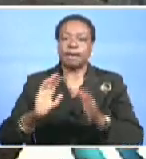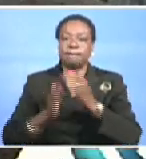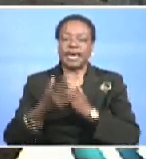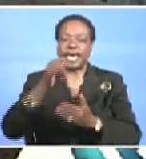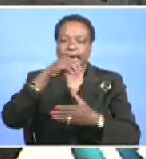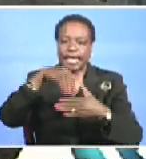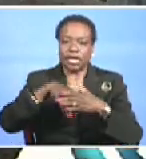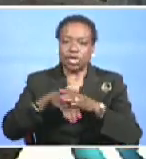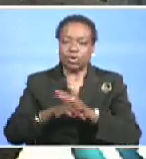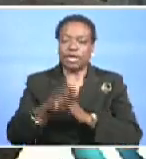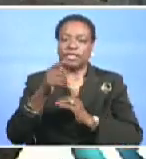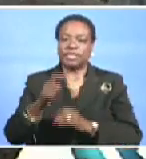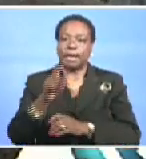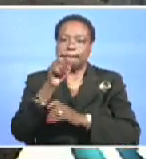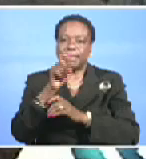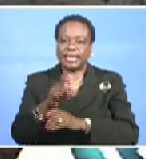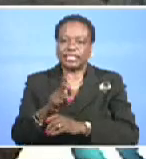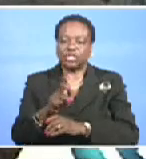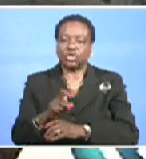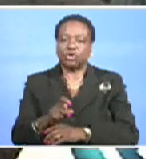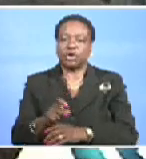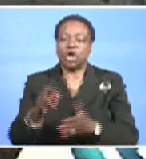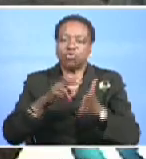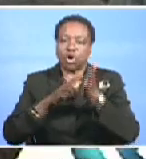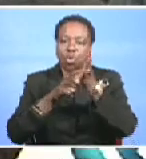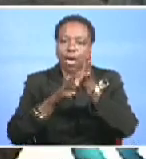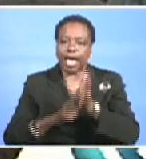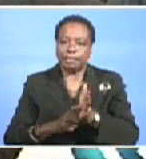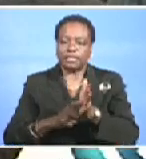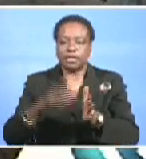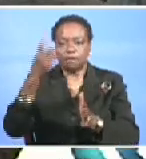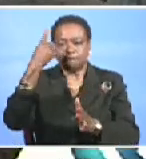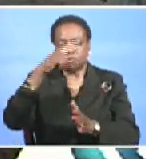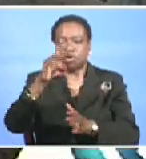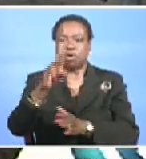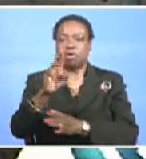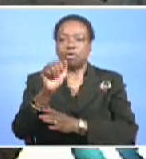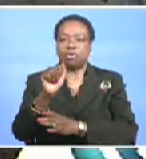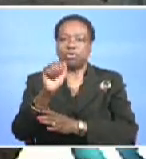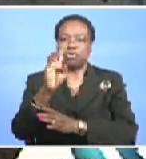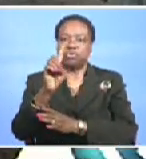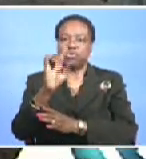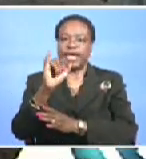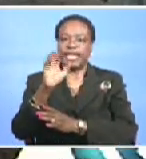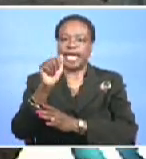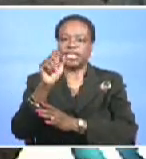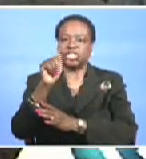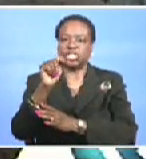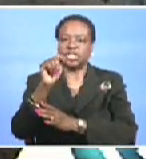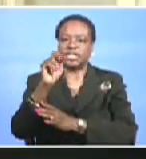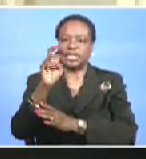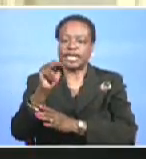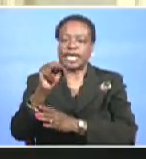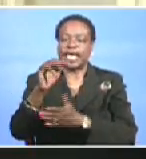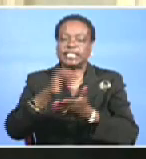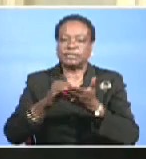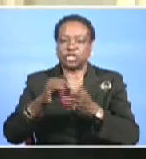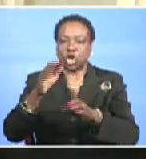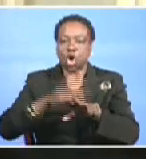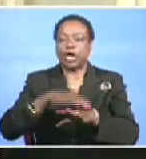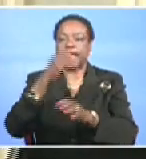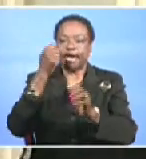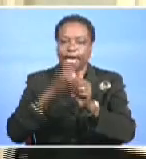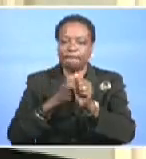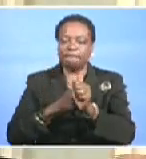a mandatory requirement for radiation inspection on every inspected vehicle. While